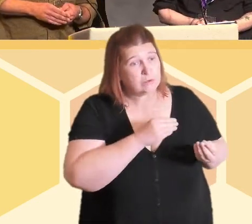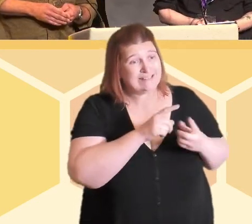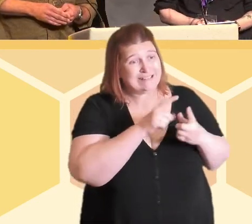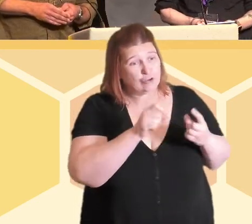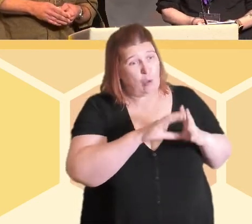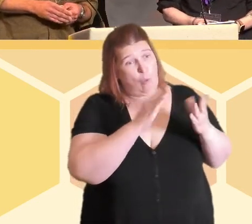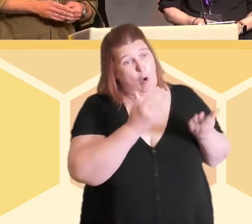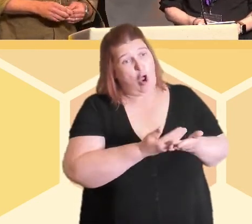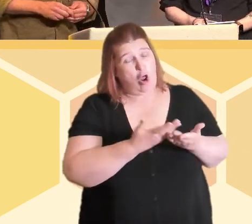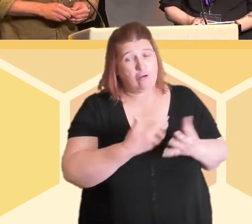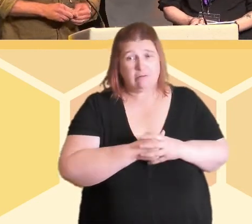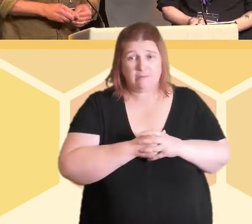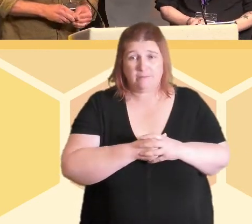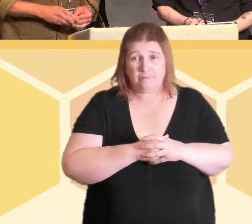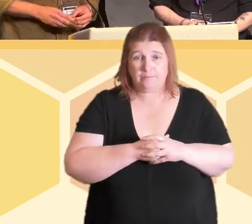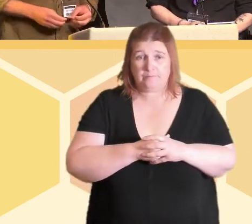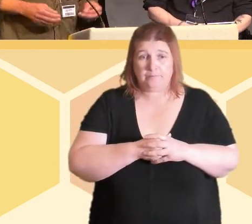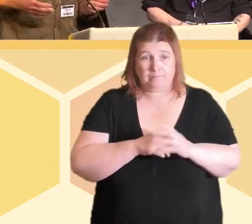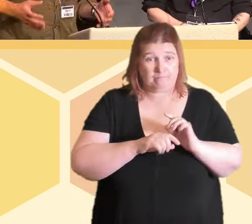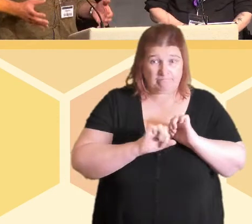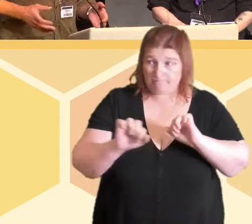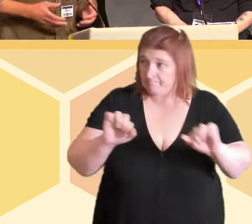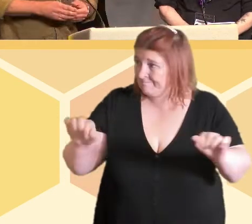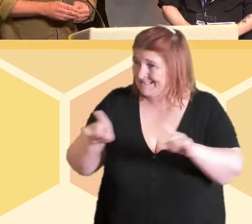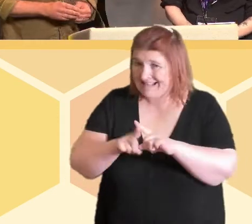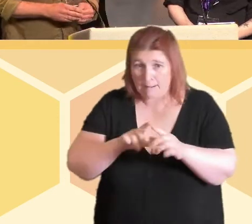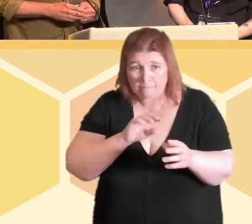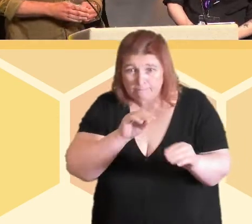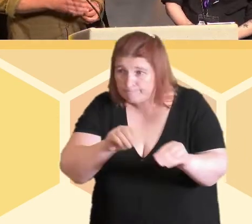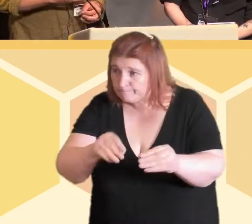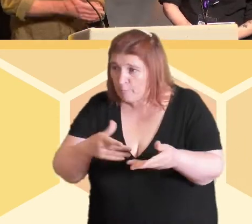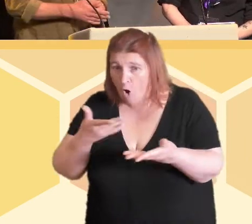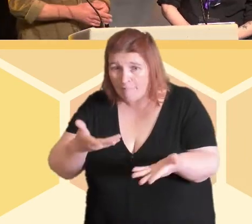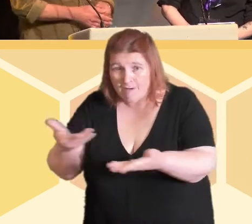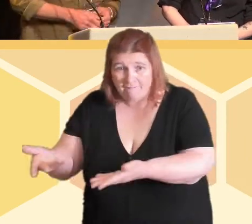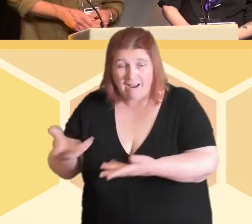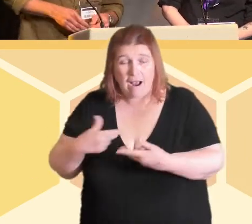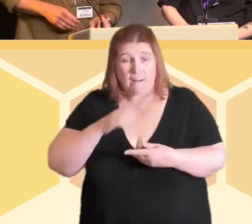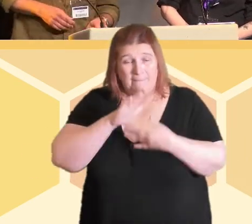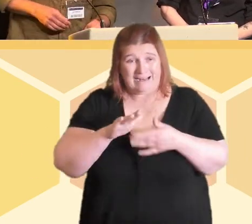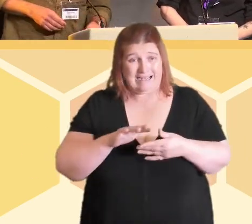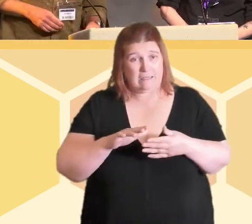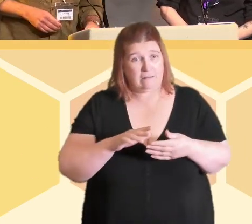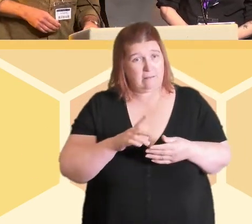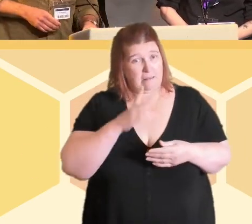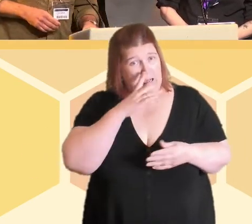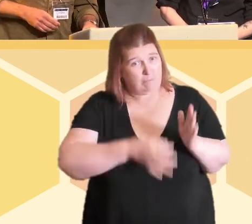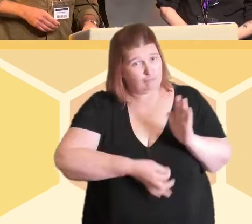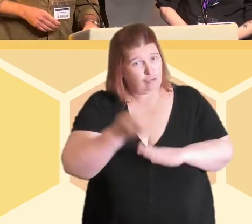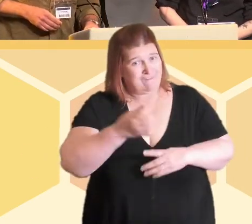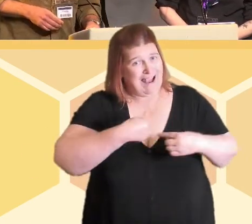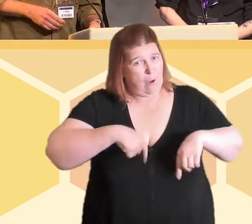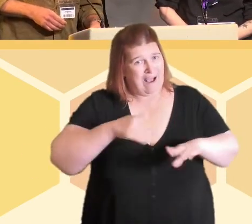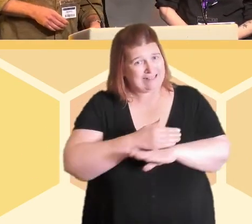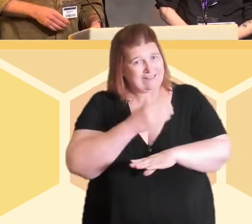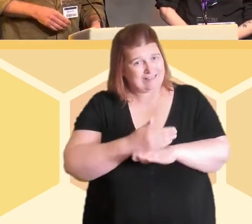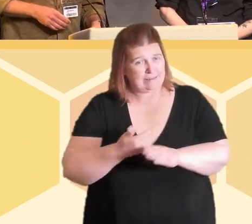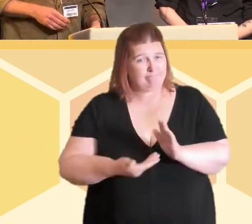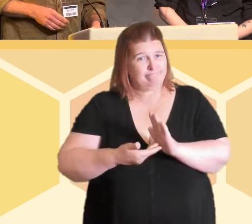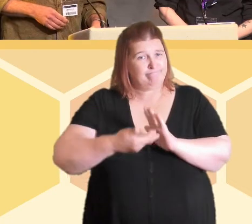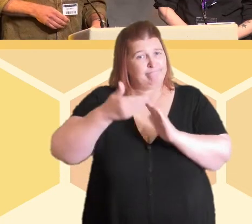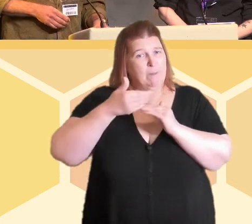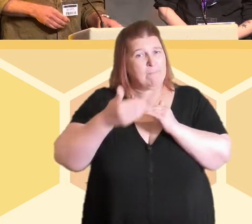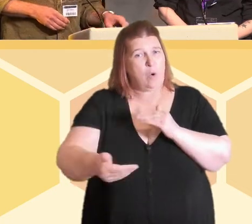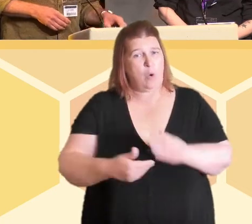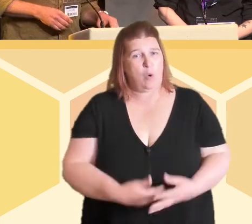digital world, and explore how that might enhance our existing activities and inspire new